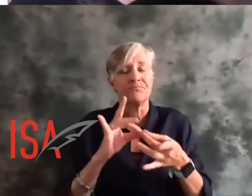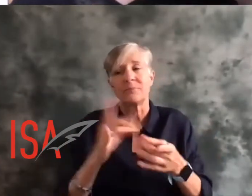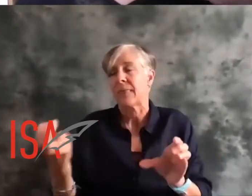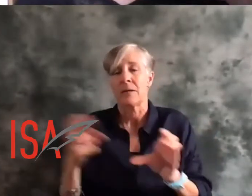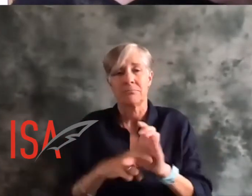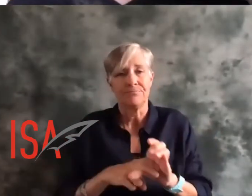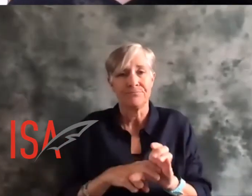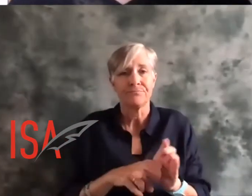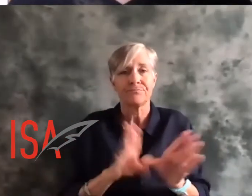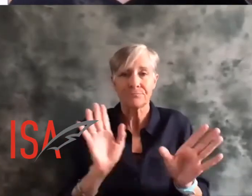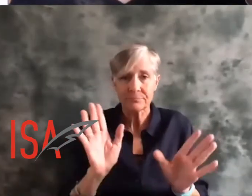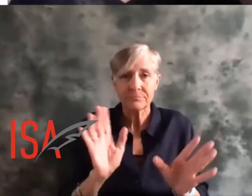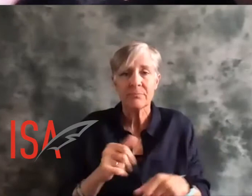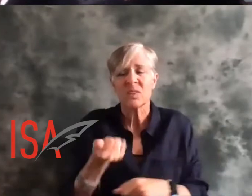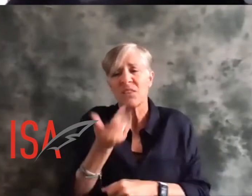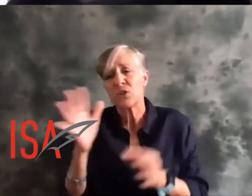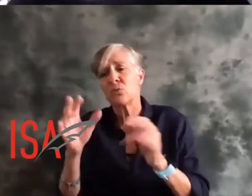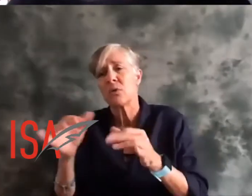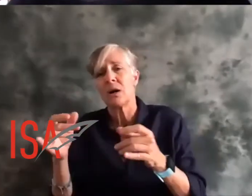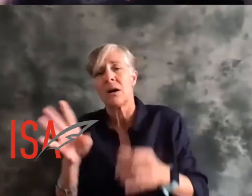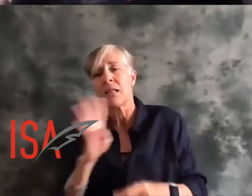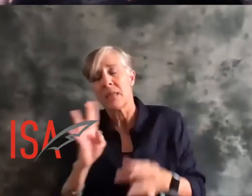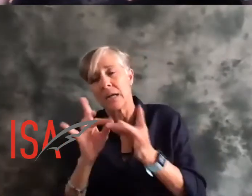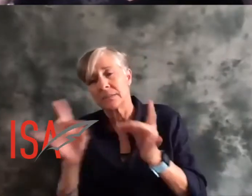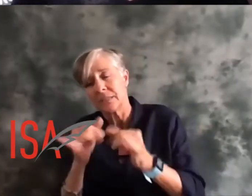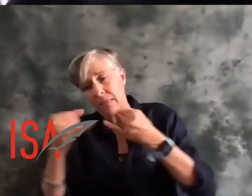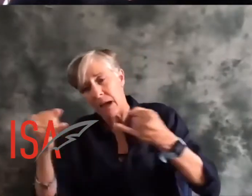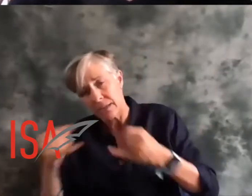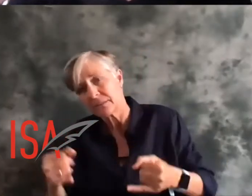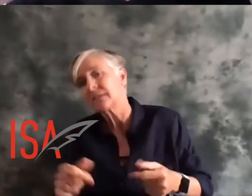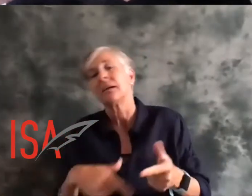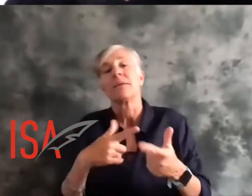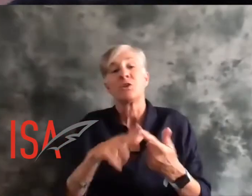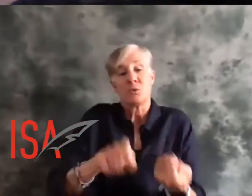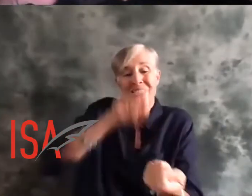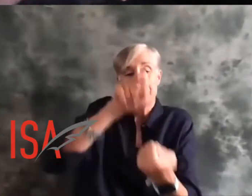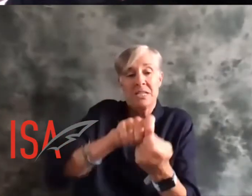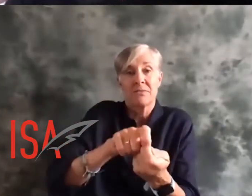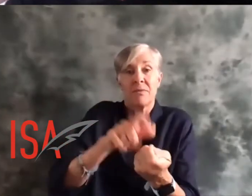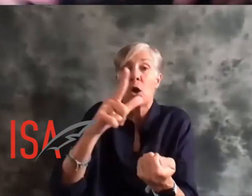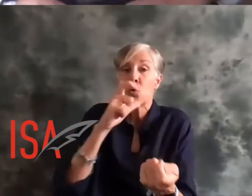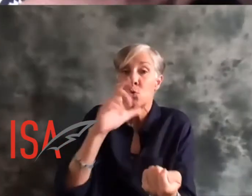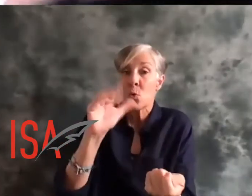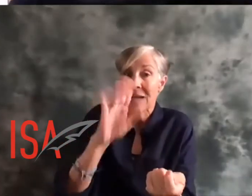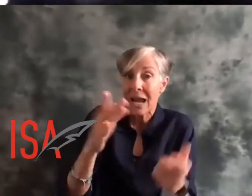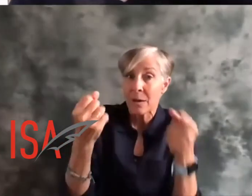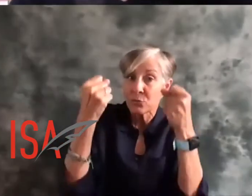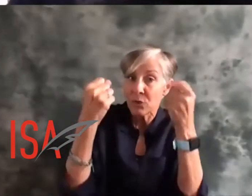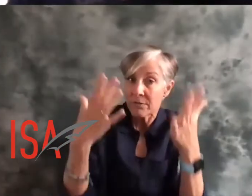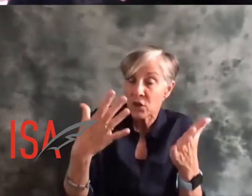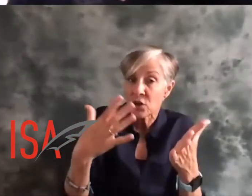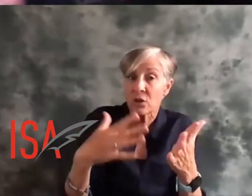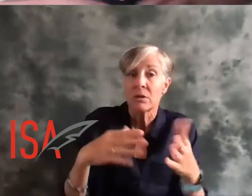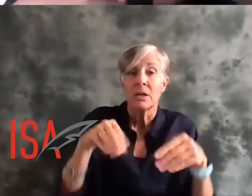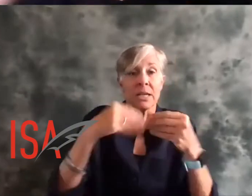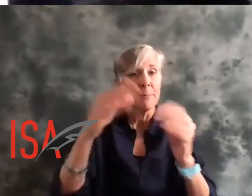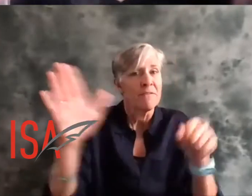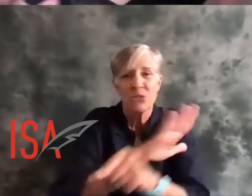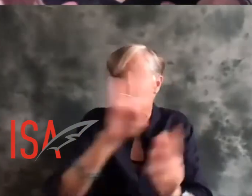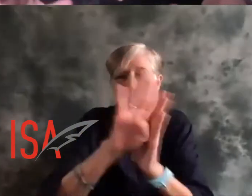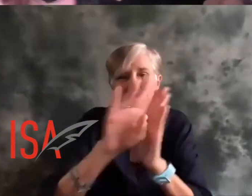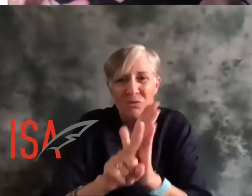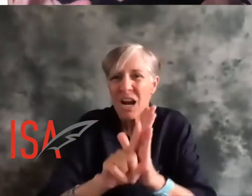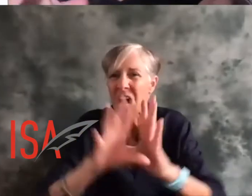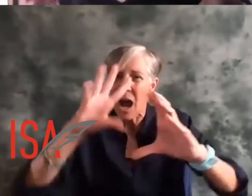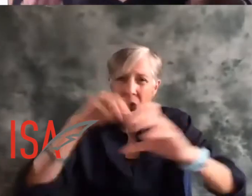off. So a few lines, no big deal. You can either specify who that cab driver is and give them a full background and make